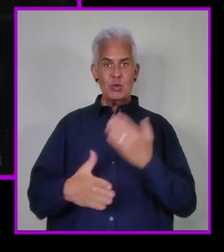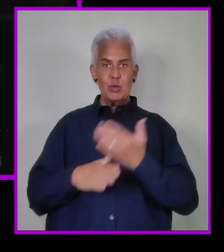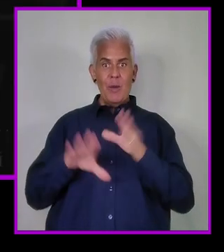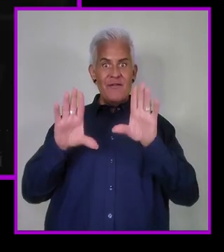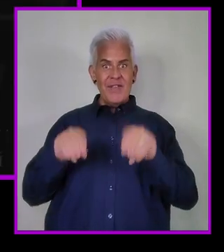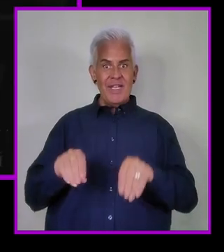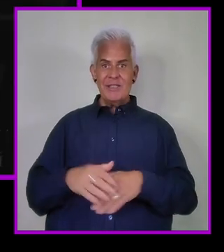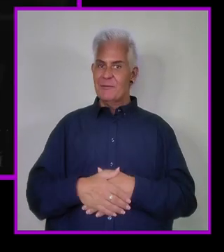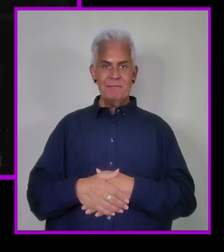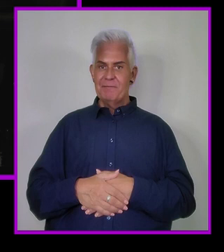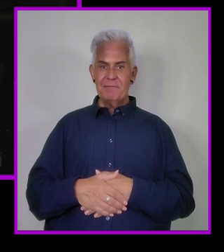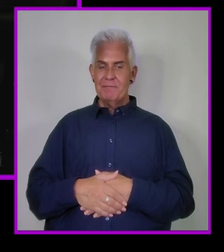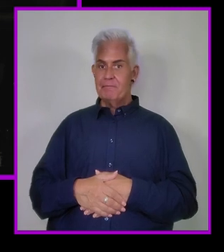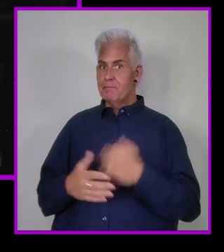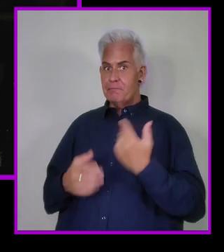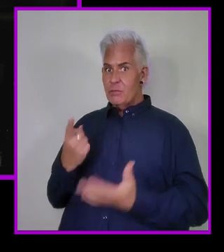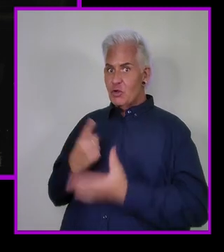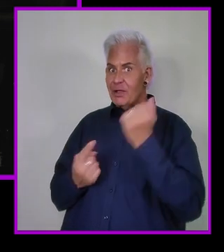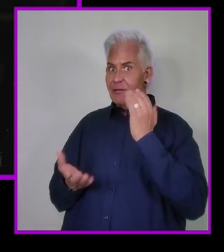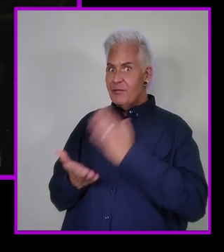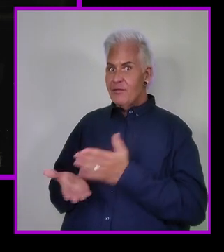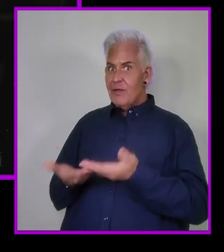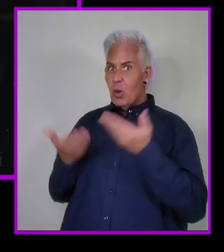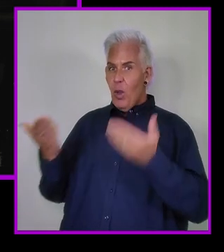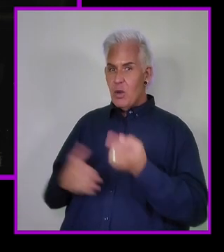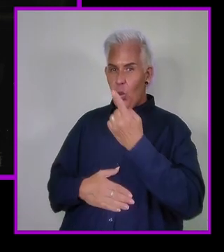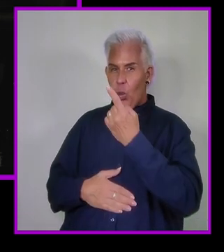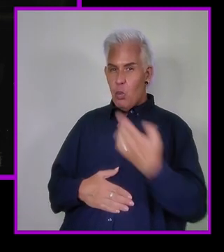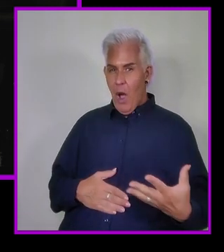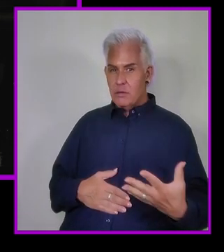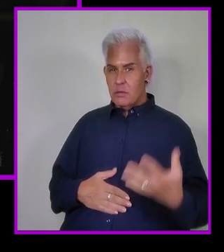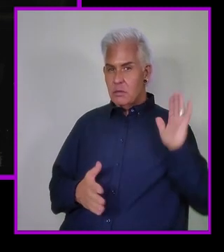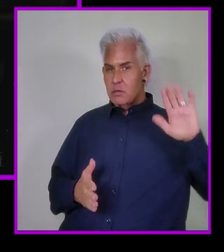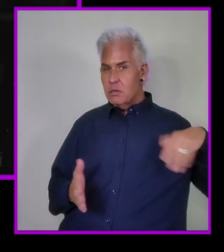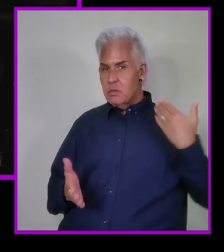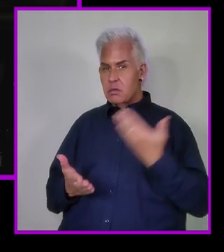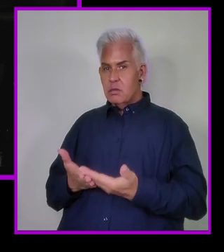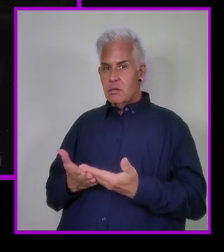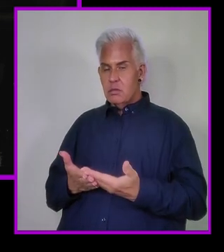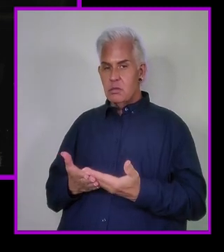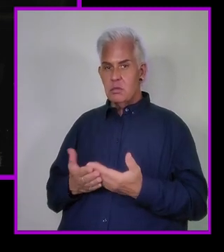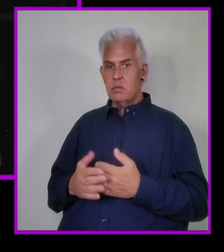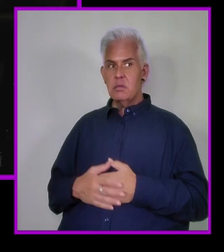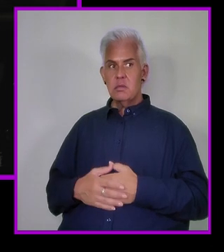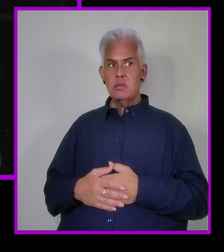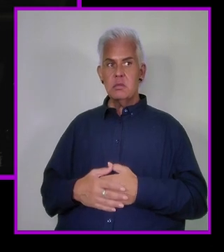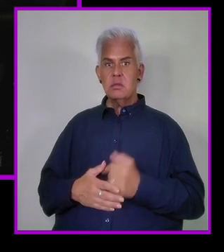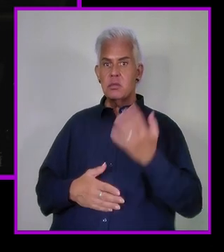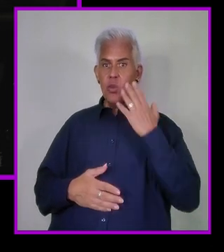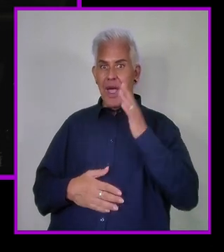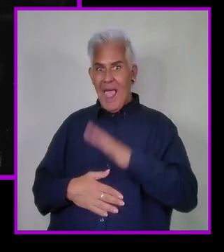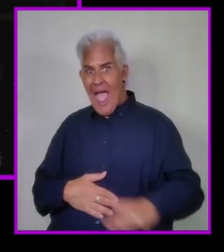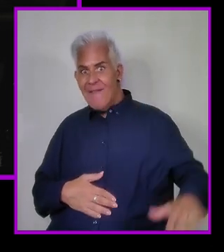done. We only achieved true equality once in our entire industry, and that's when